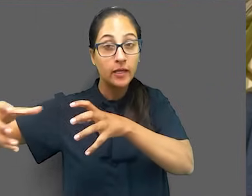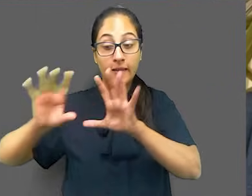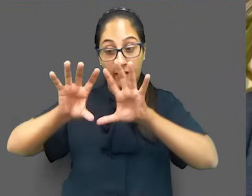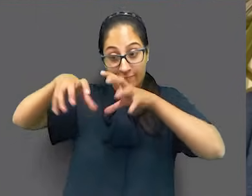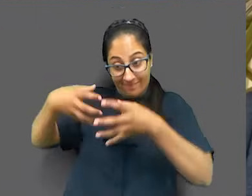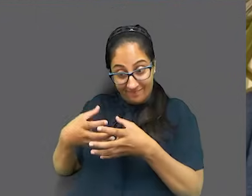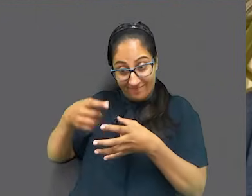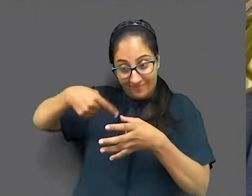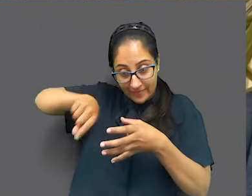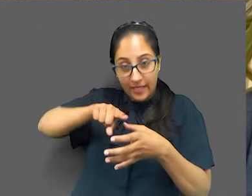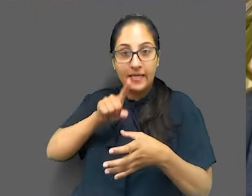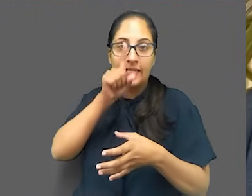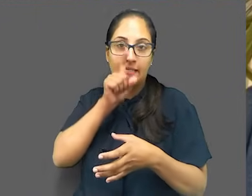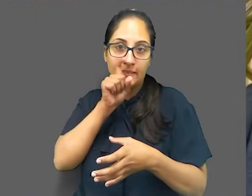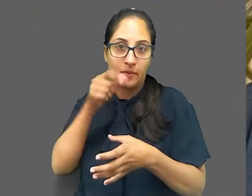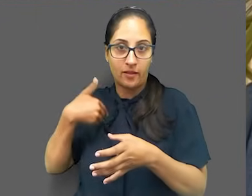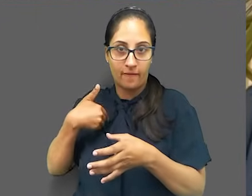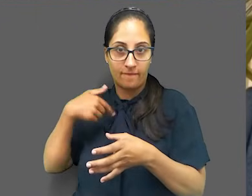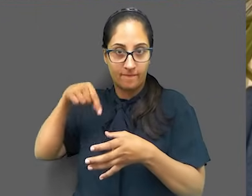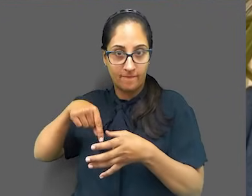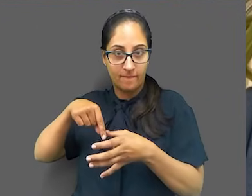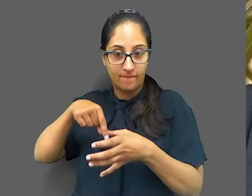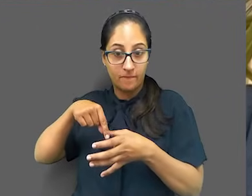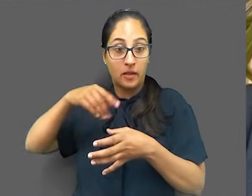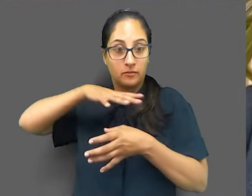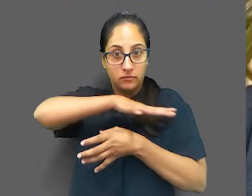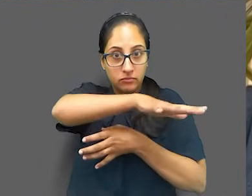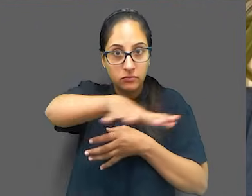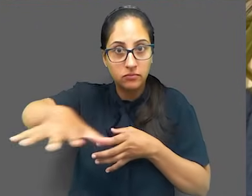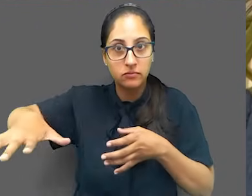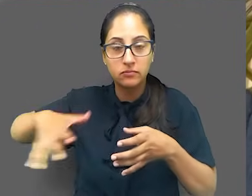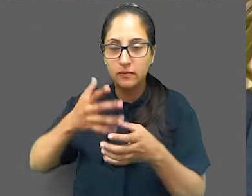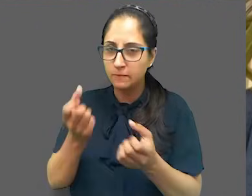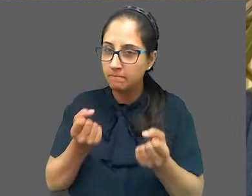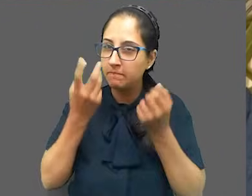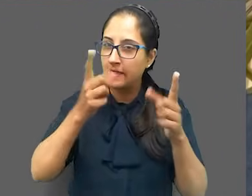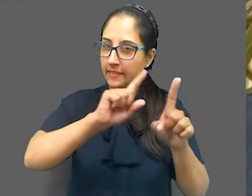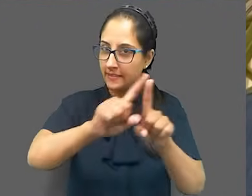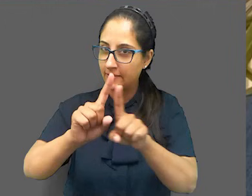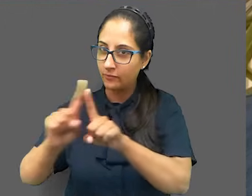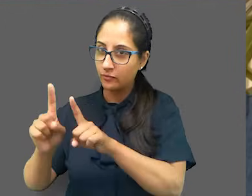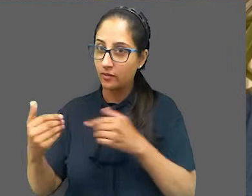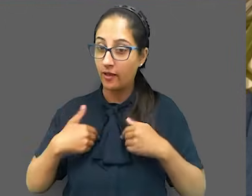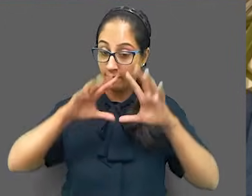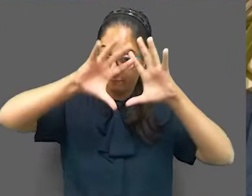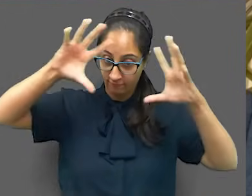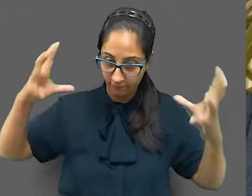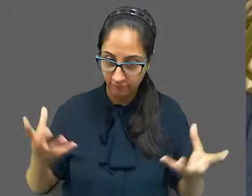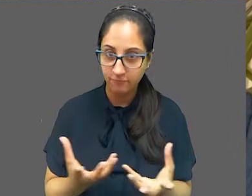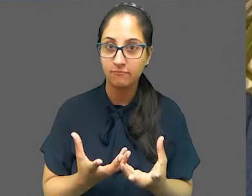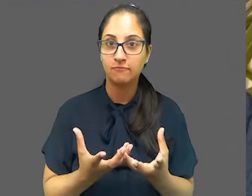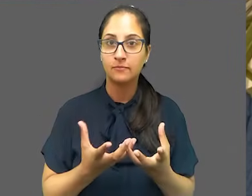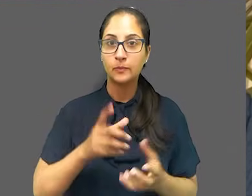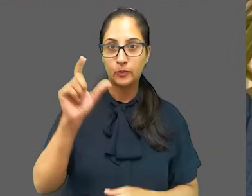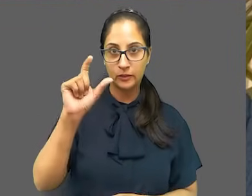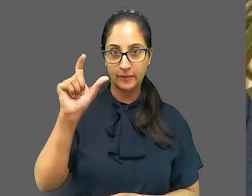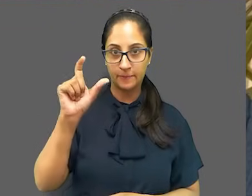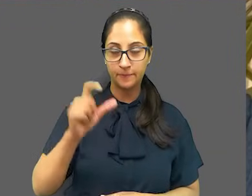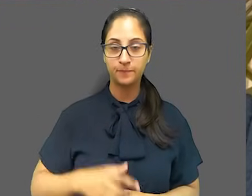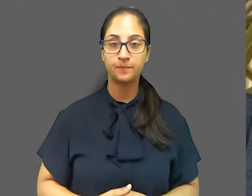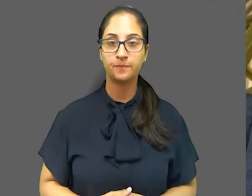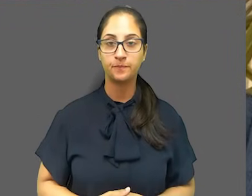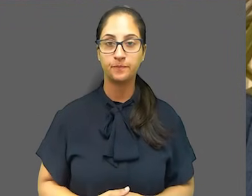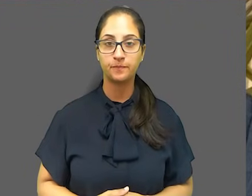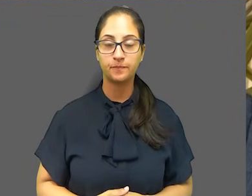Ismaili communities. But in addition to all of that, most significantly, Maulana Hazri